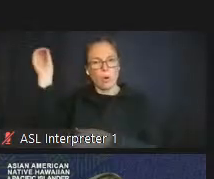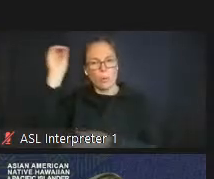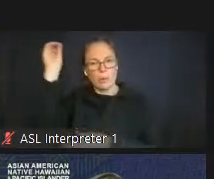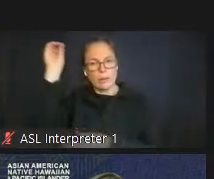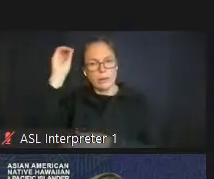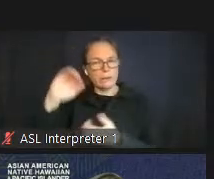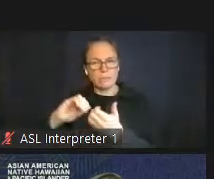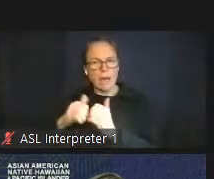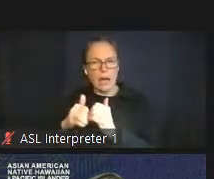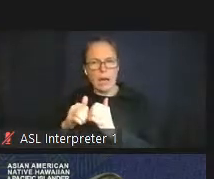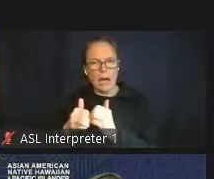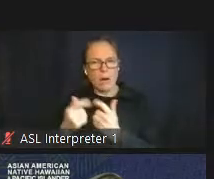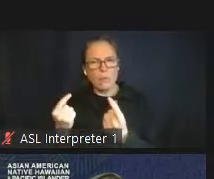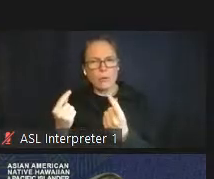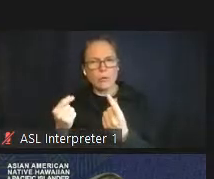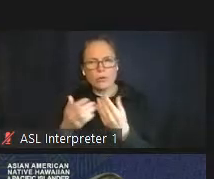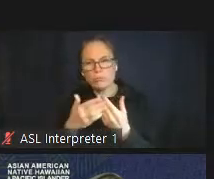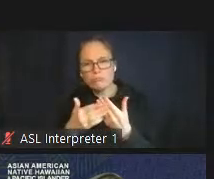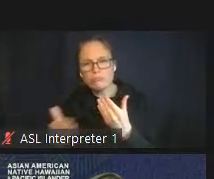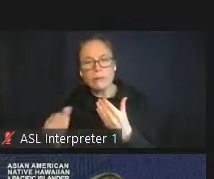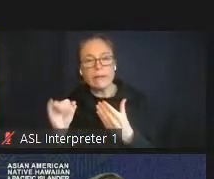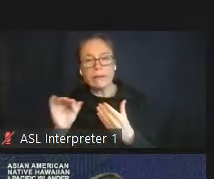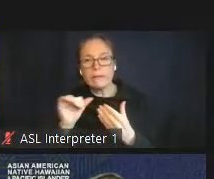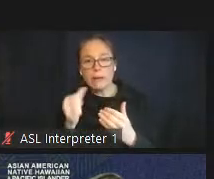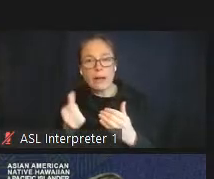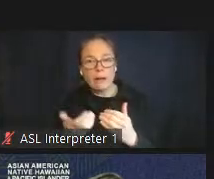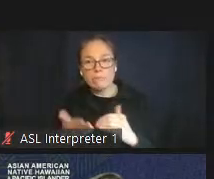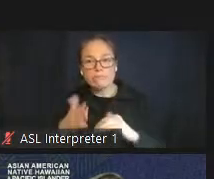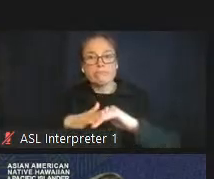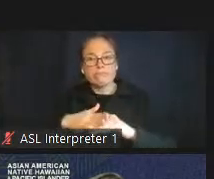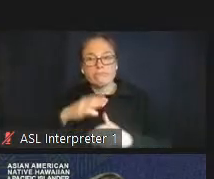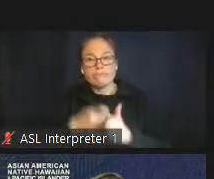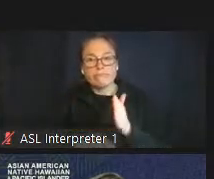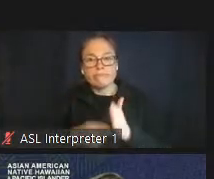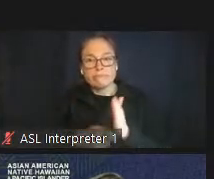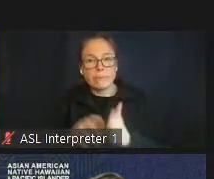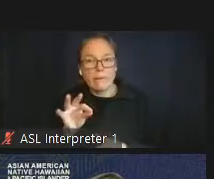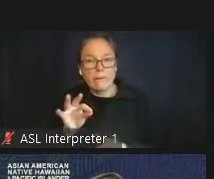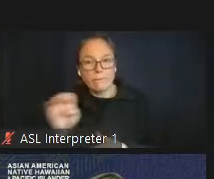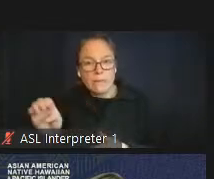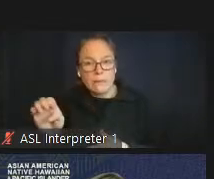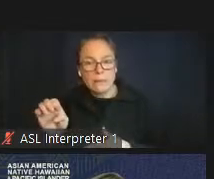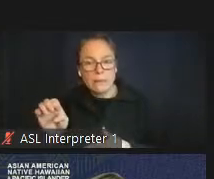future without significant infusion of general fund monies.